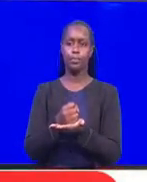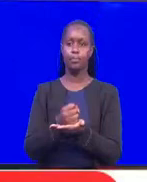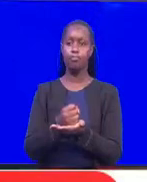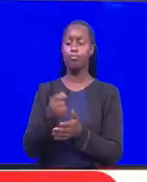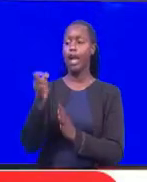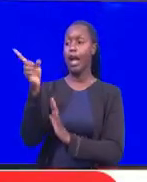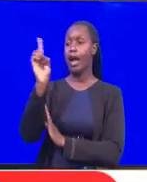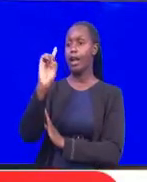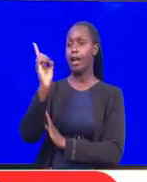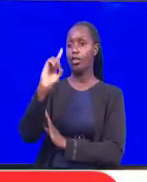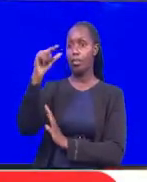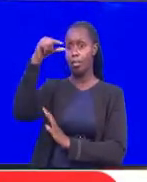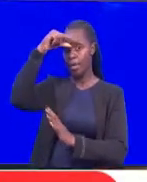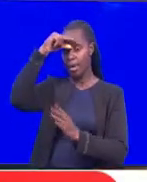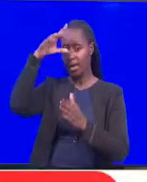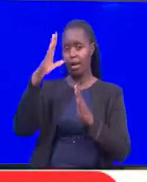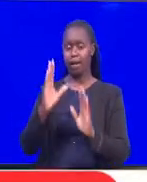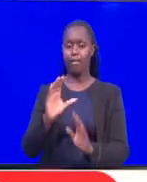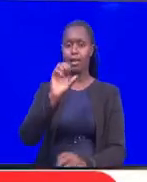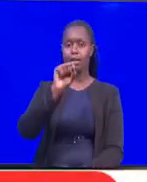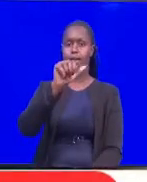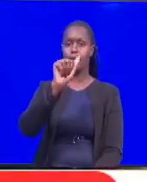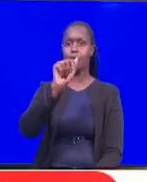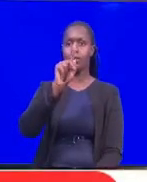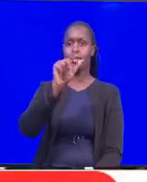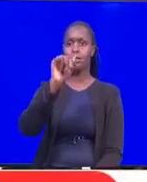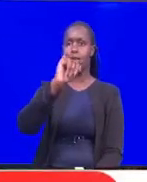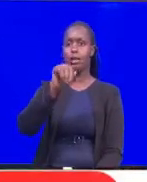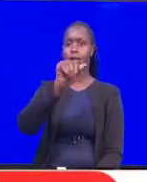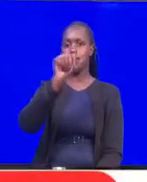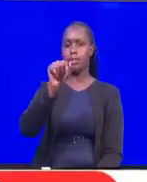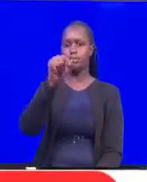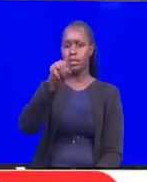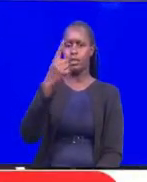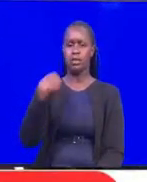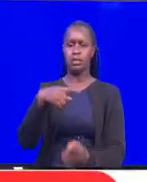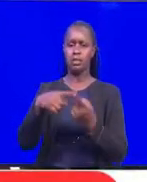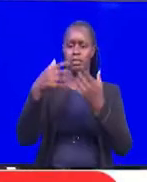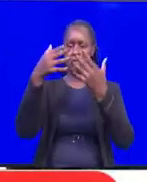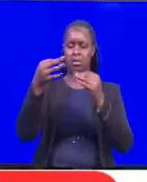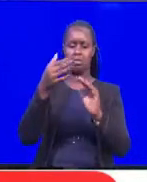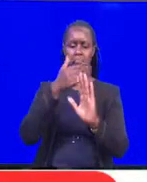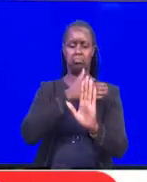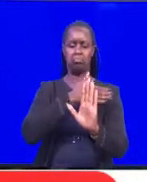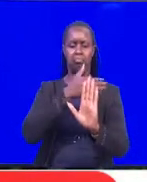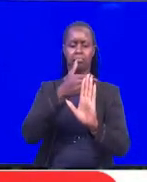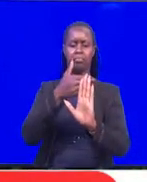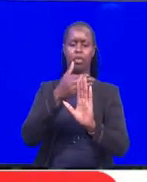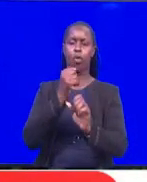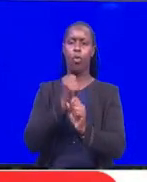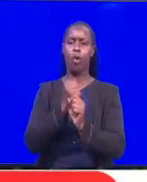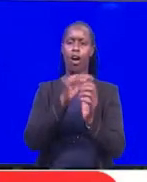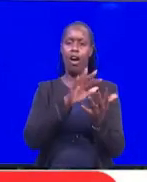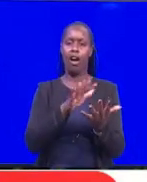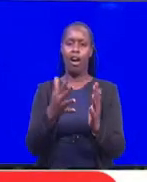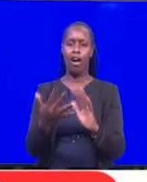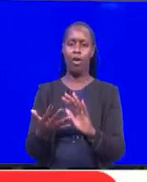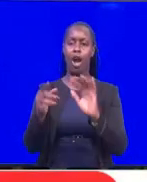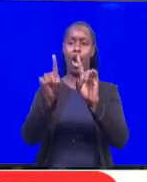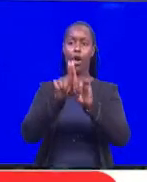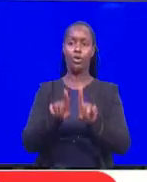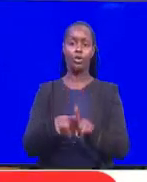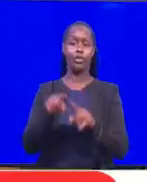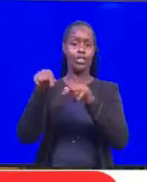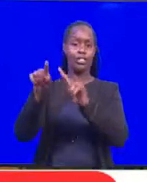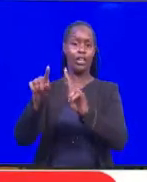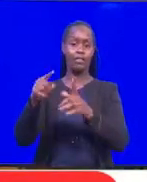Nairobi Governor Johnson Sakaja chose a colorful ceremony where he looked back on his tenure so far as the venue to admit that he